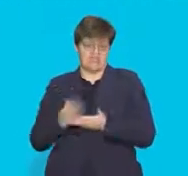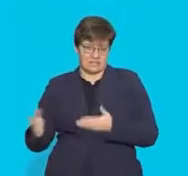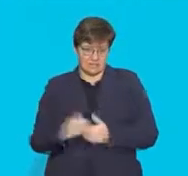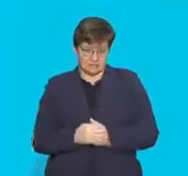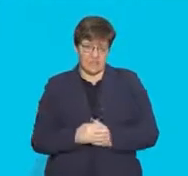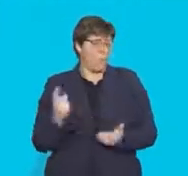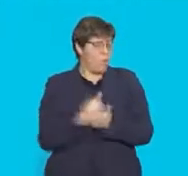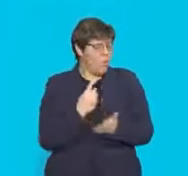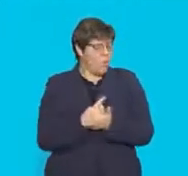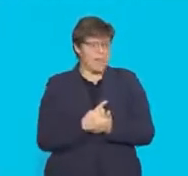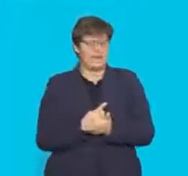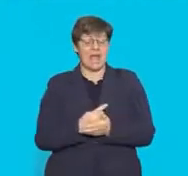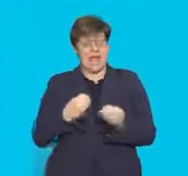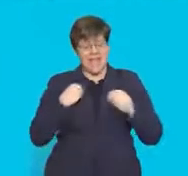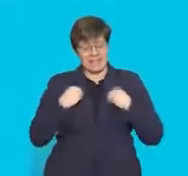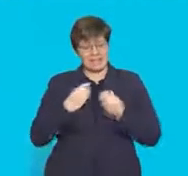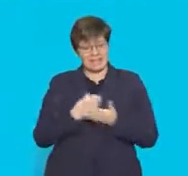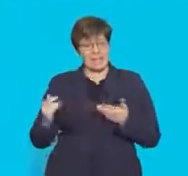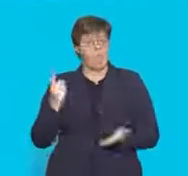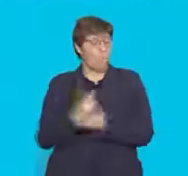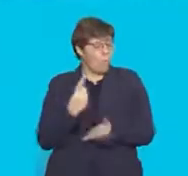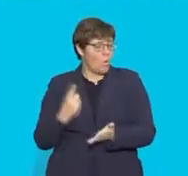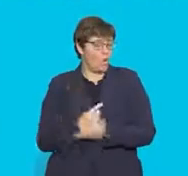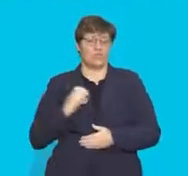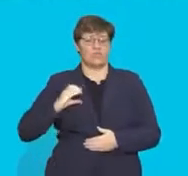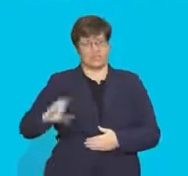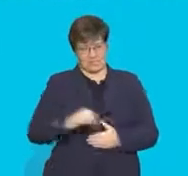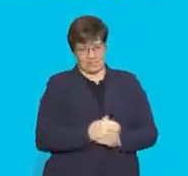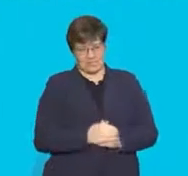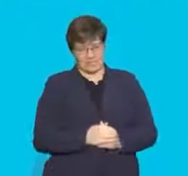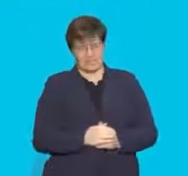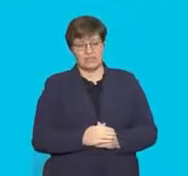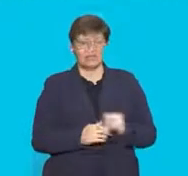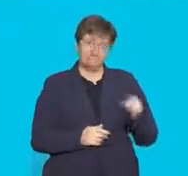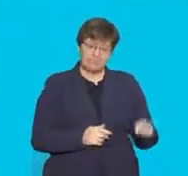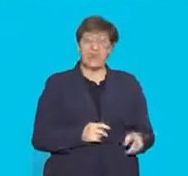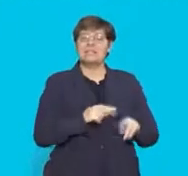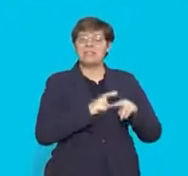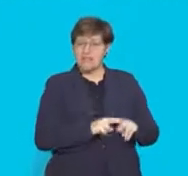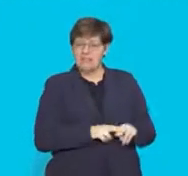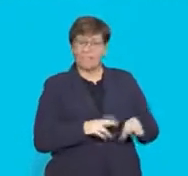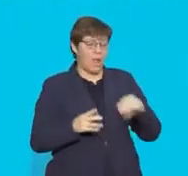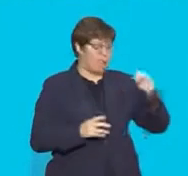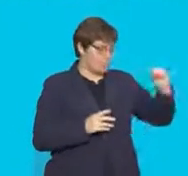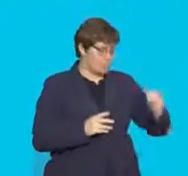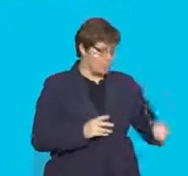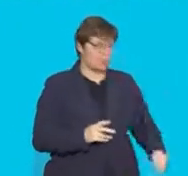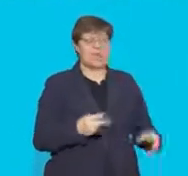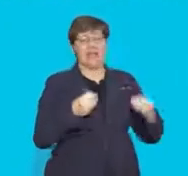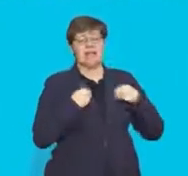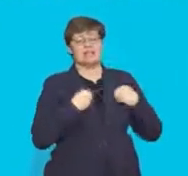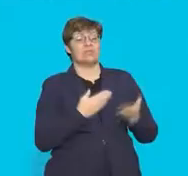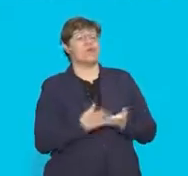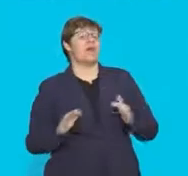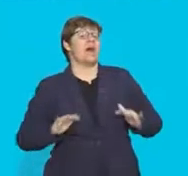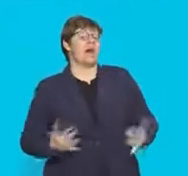credit the asset disposal account. It's a debit entry that will change depending on how we dispose of the